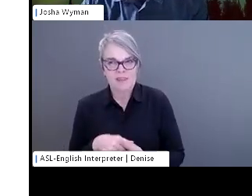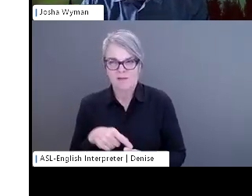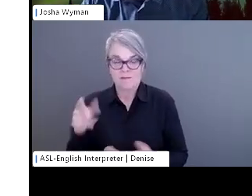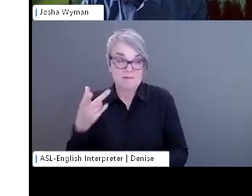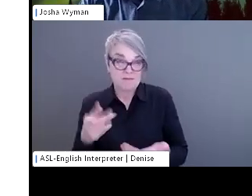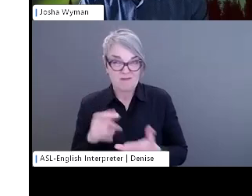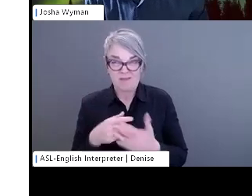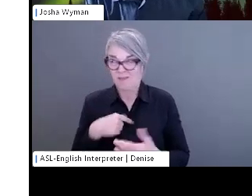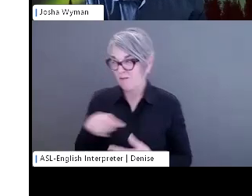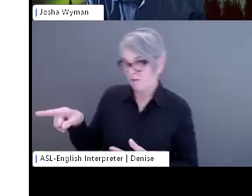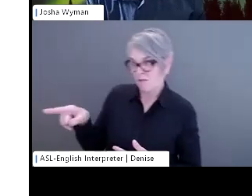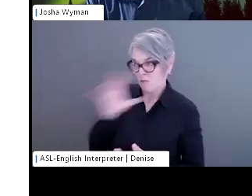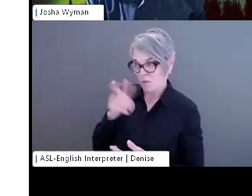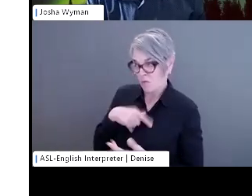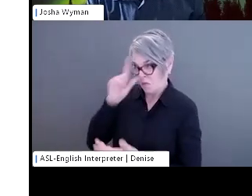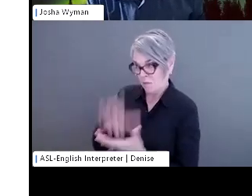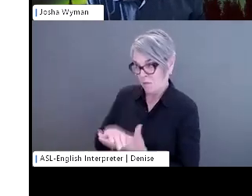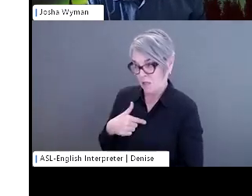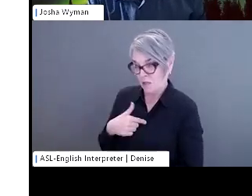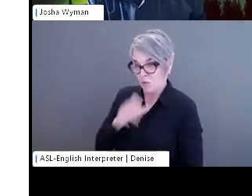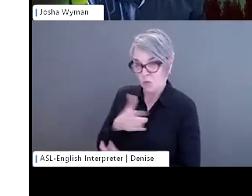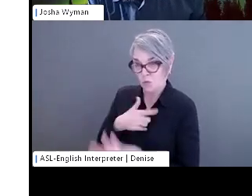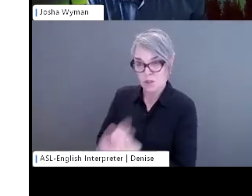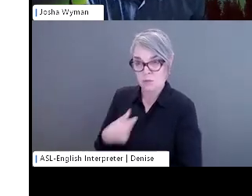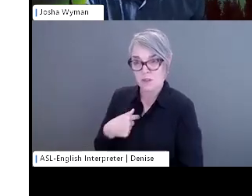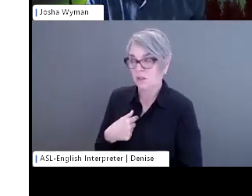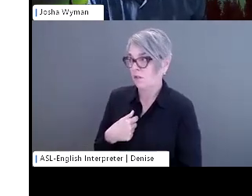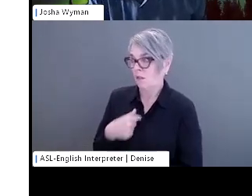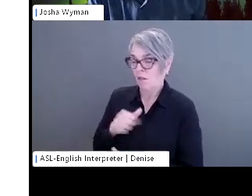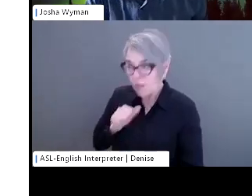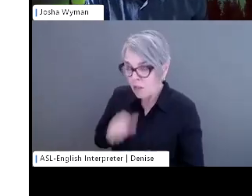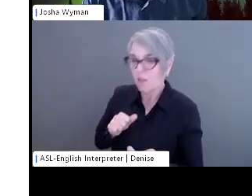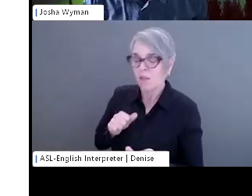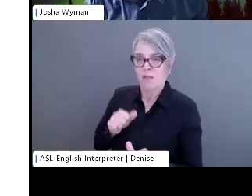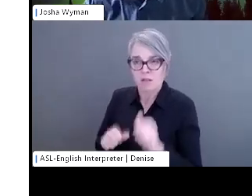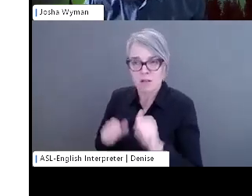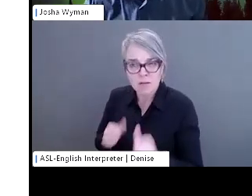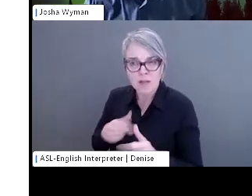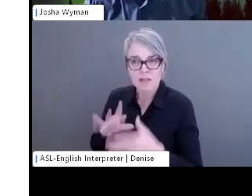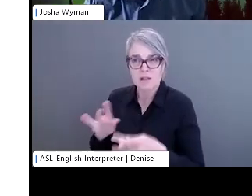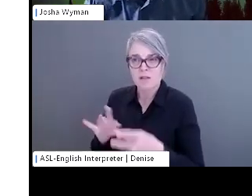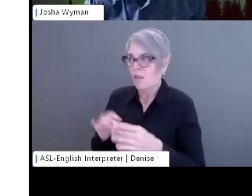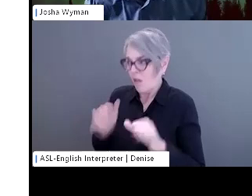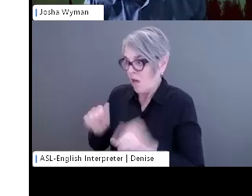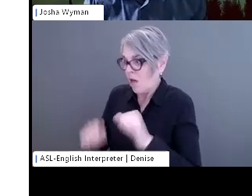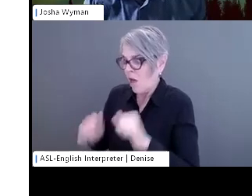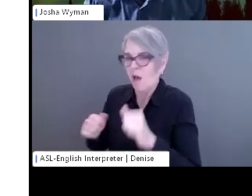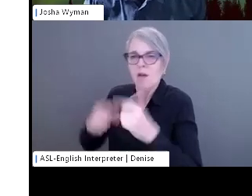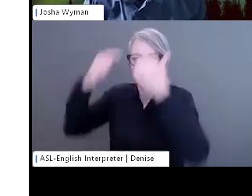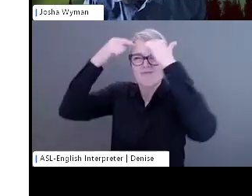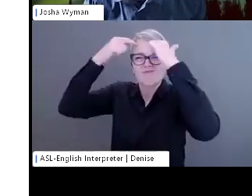don't trust them. And then that creates self-doubt, which then decreases memory recall accuracy based on